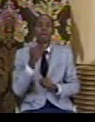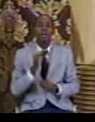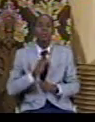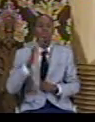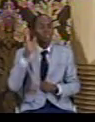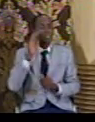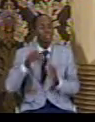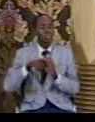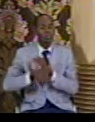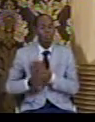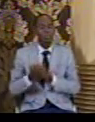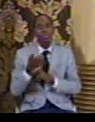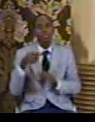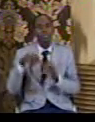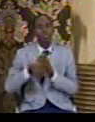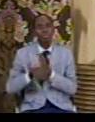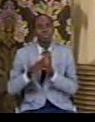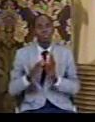love, I